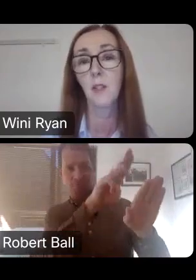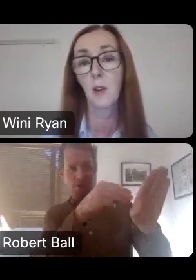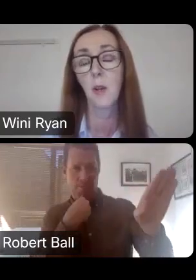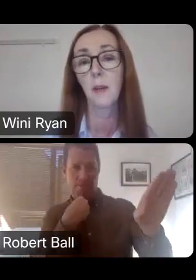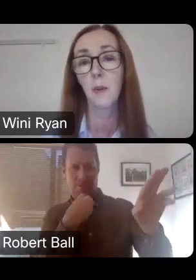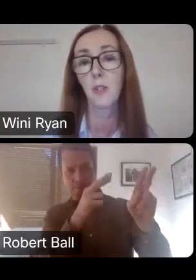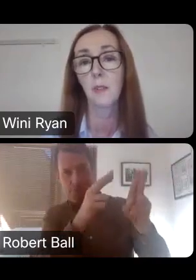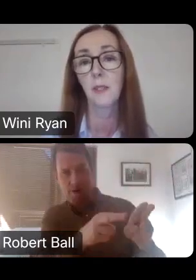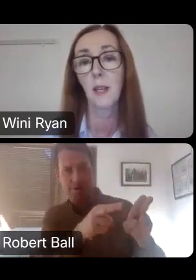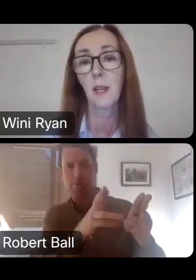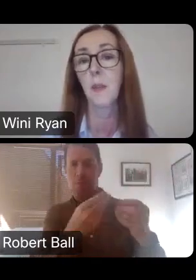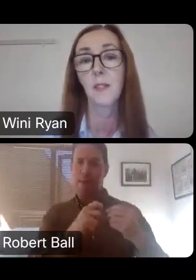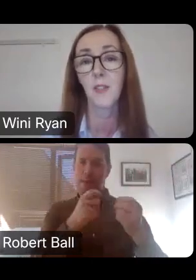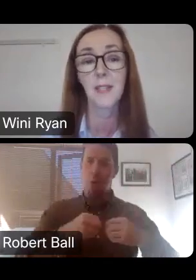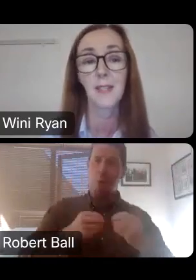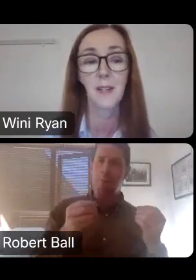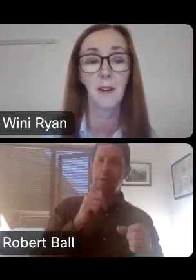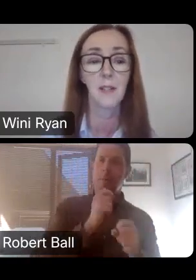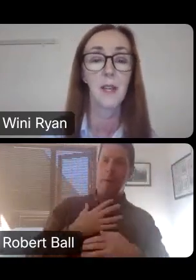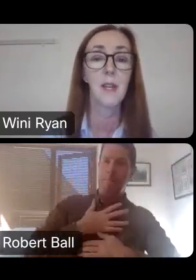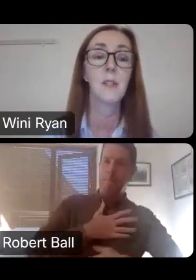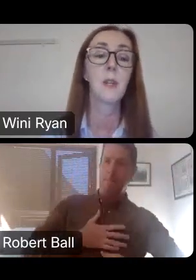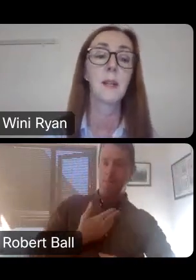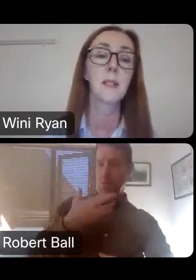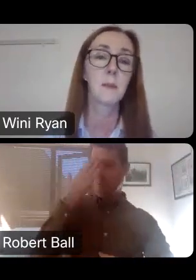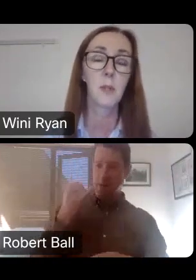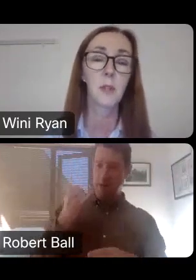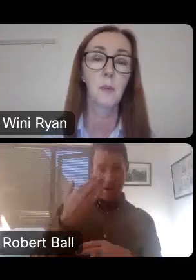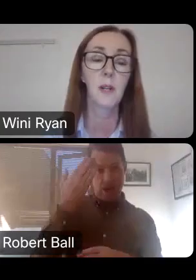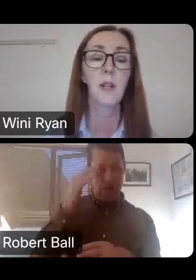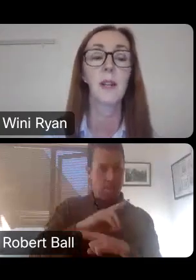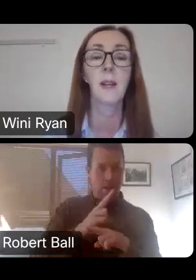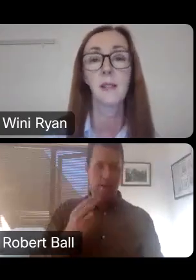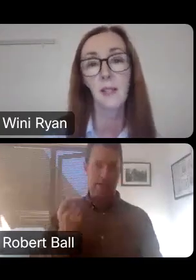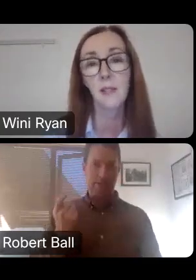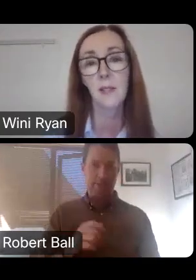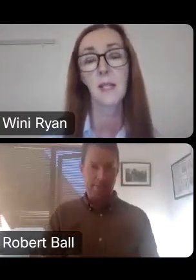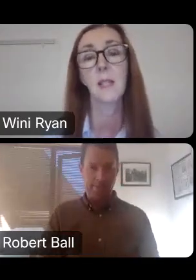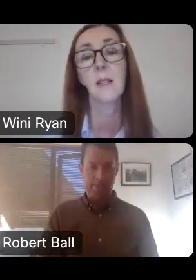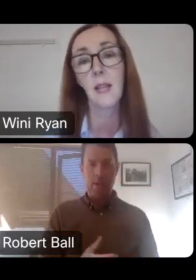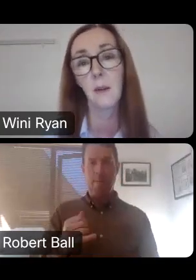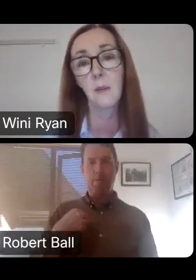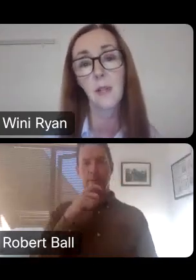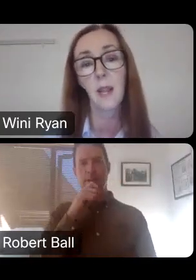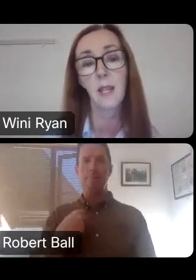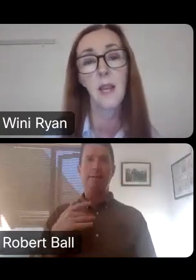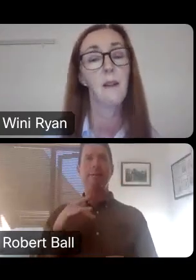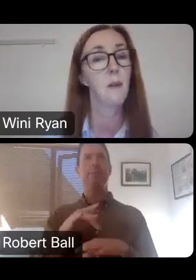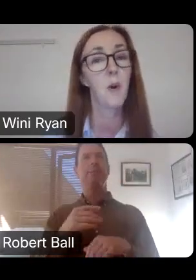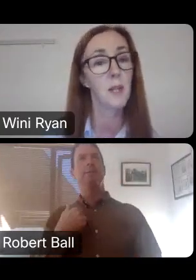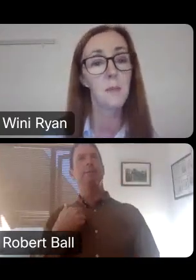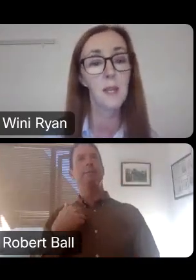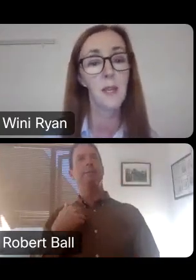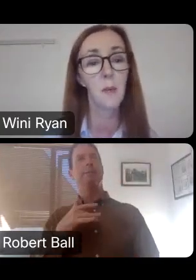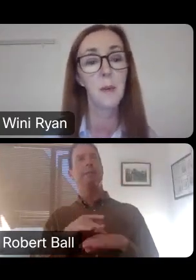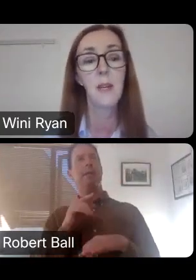opening to talk about emotions. And we know that's not easy in Ireland. So you might use words like, I sense that, it sounds like, from